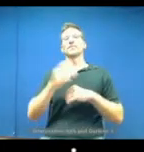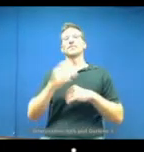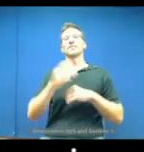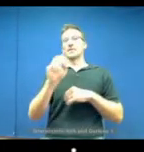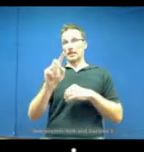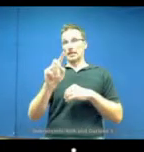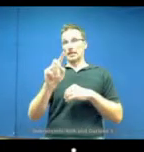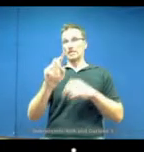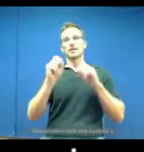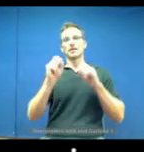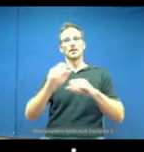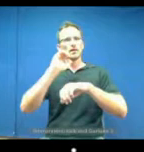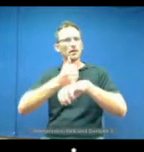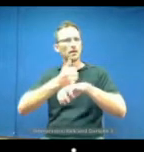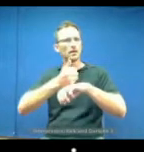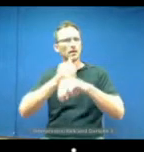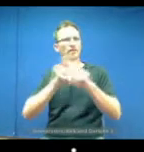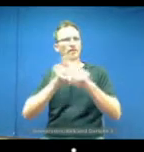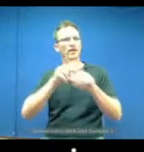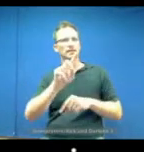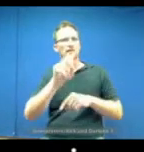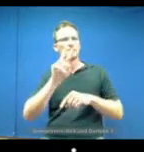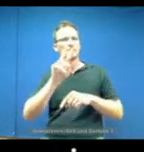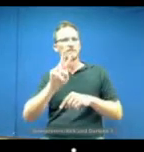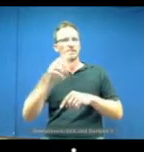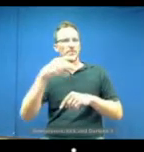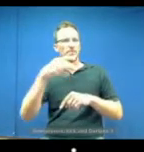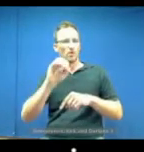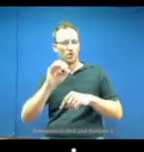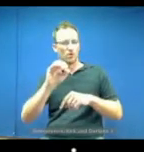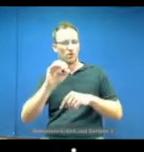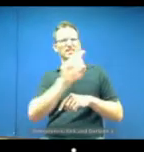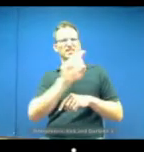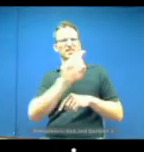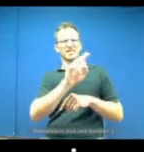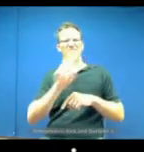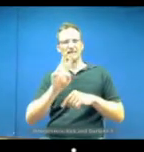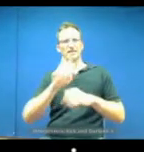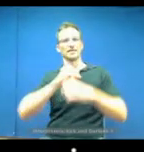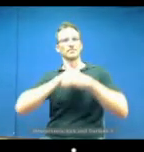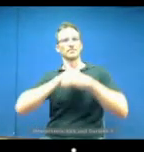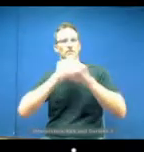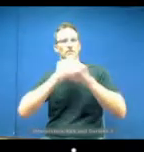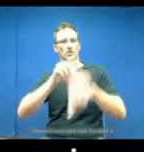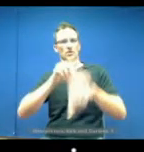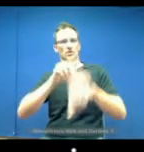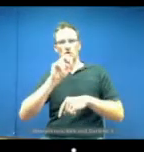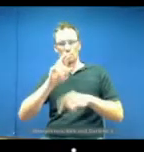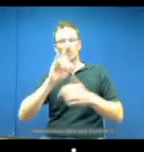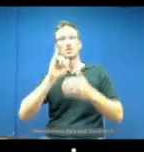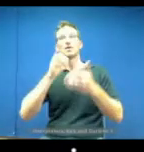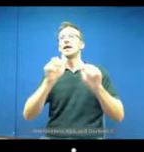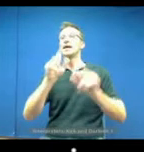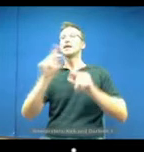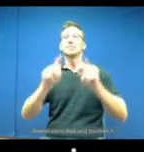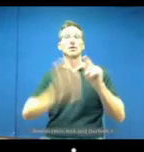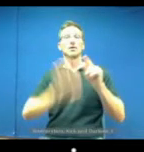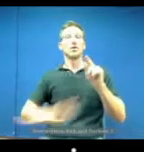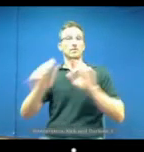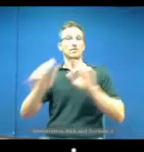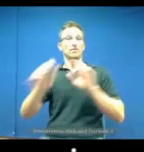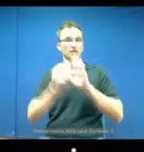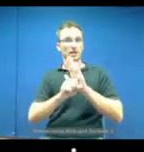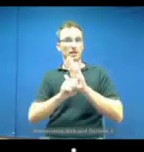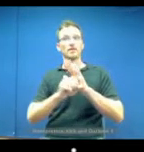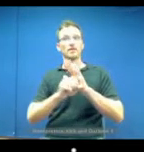DVPO, Domestic Violence Protective Order, in any court in the county, in the state. You can file it in any